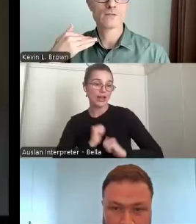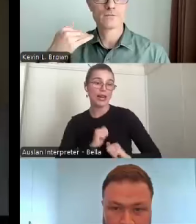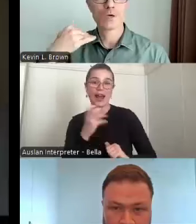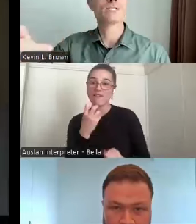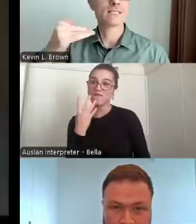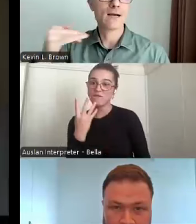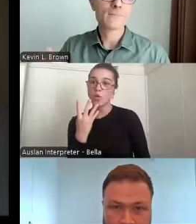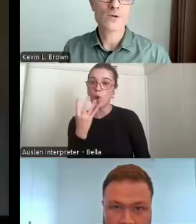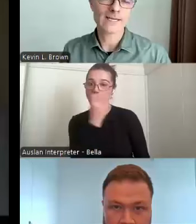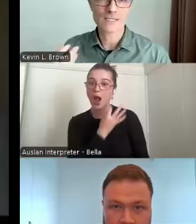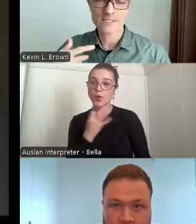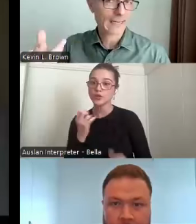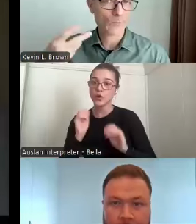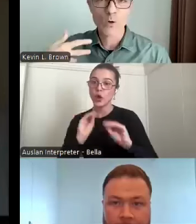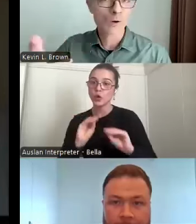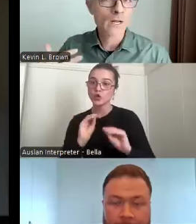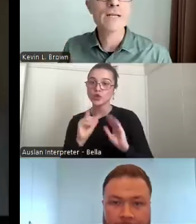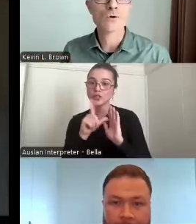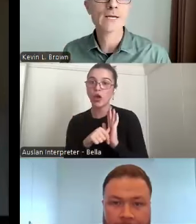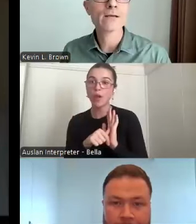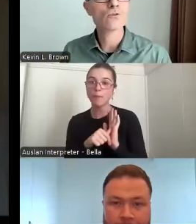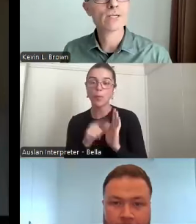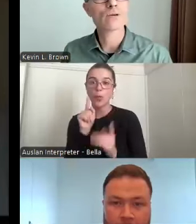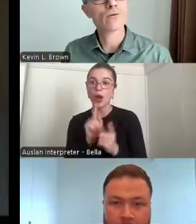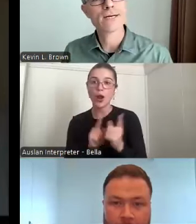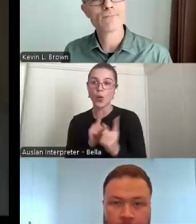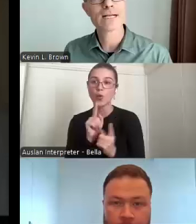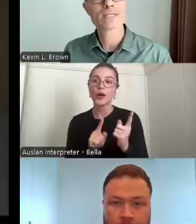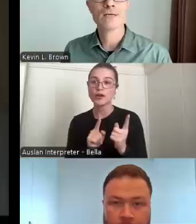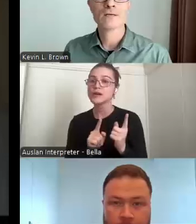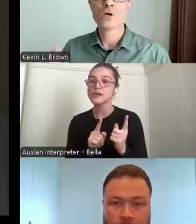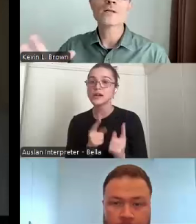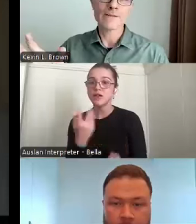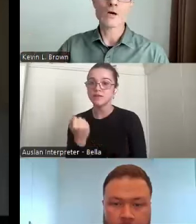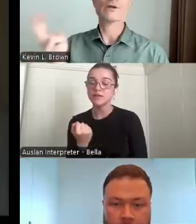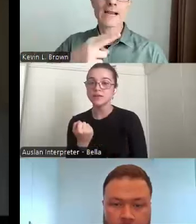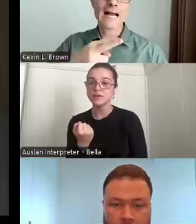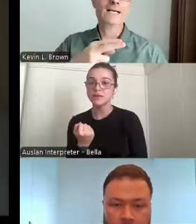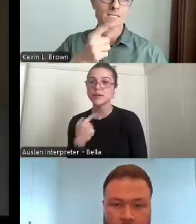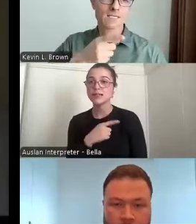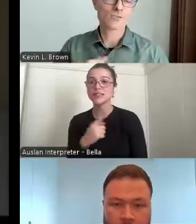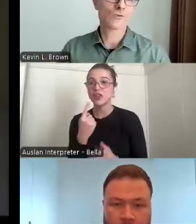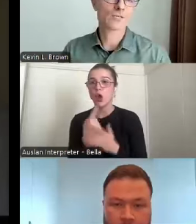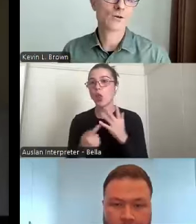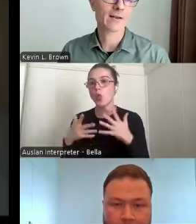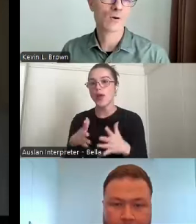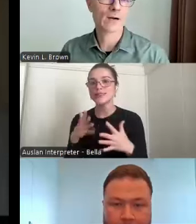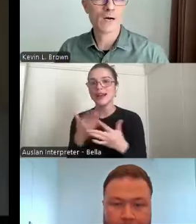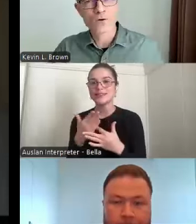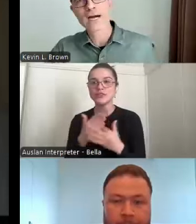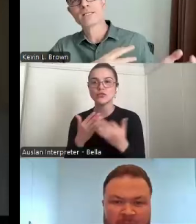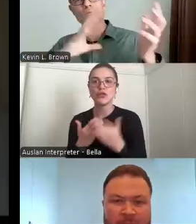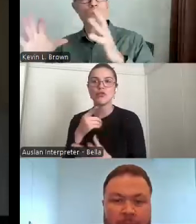4 hours of coaching time. So it's like a one-on-one mentoring coaching. So that's currently the only way to access it is through this training